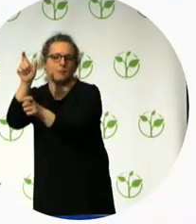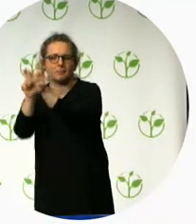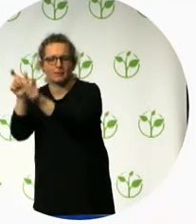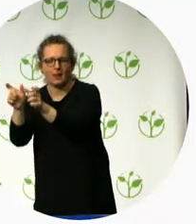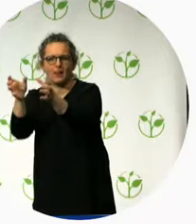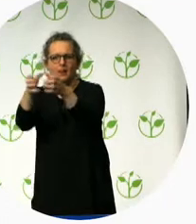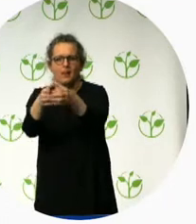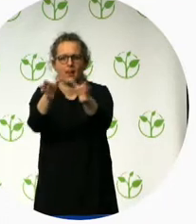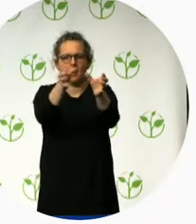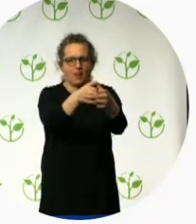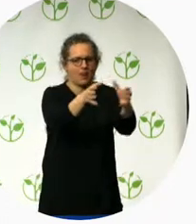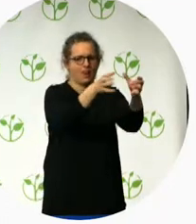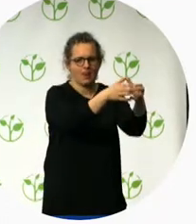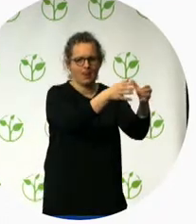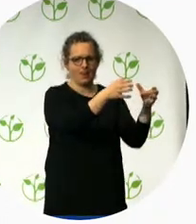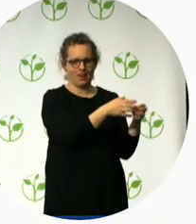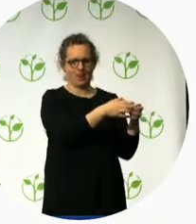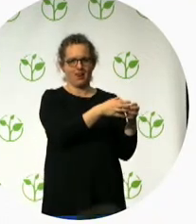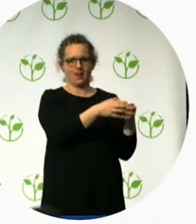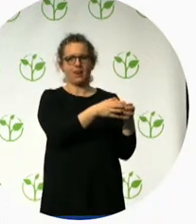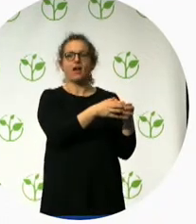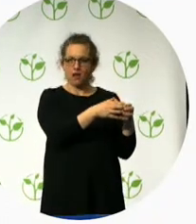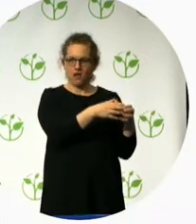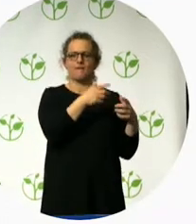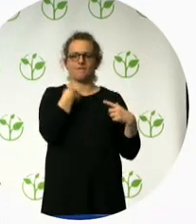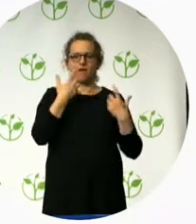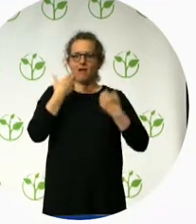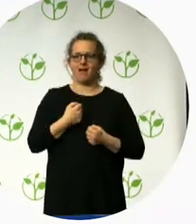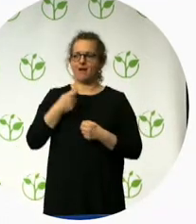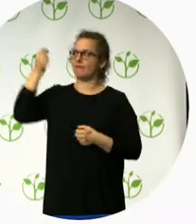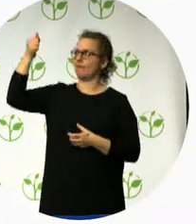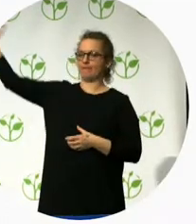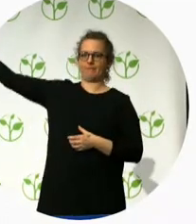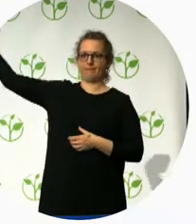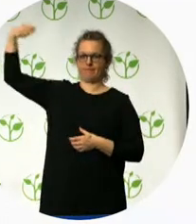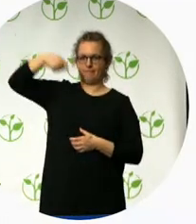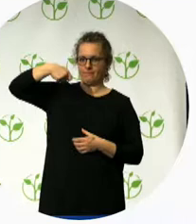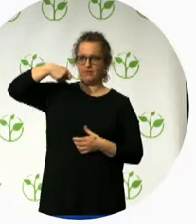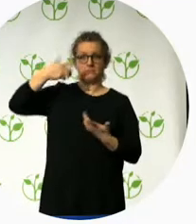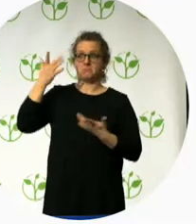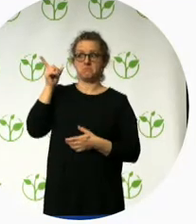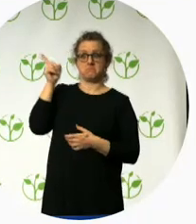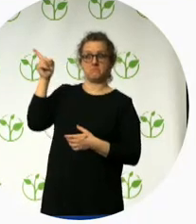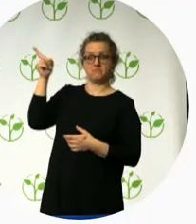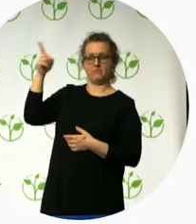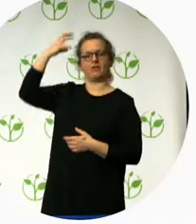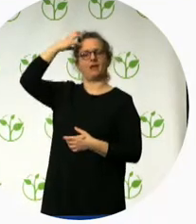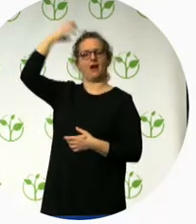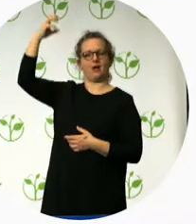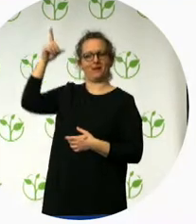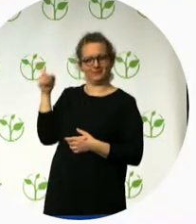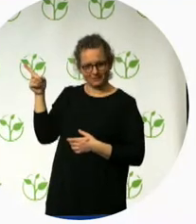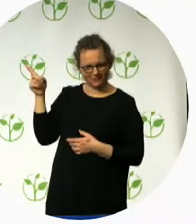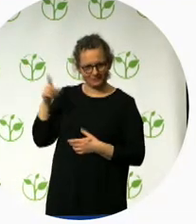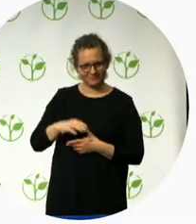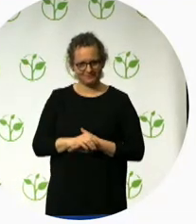program in one region of the country together with the government to address the needs of children, youth, and adults